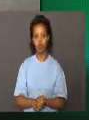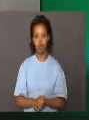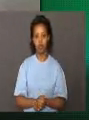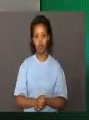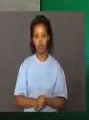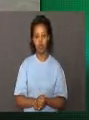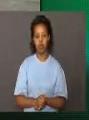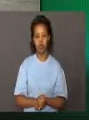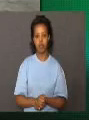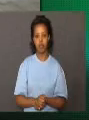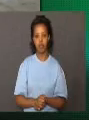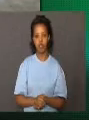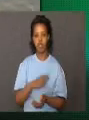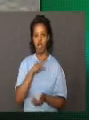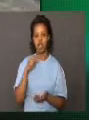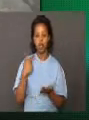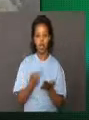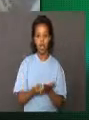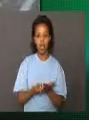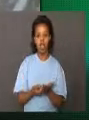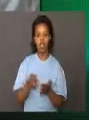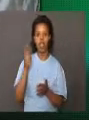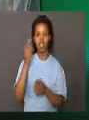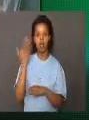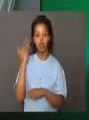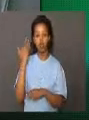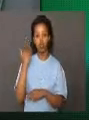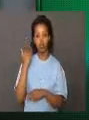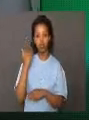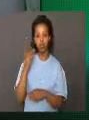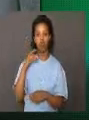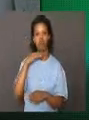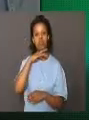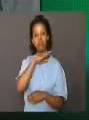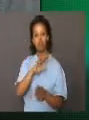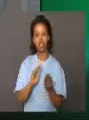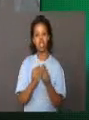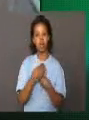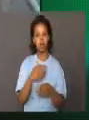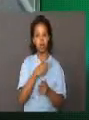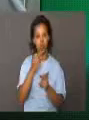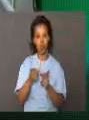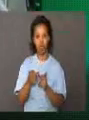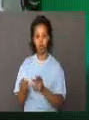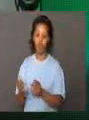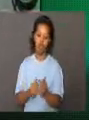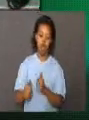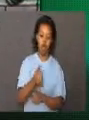Activated sludge is the runoff from a previous treatment. It is rich